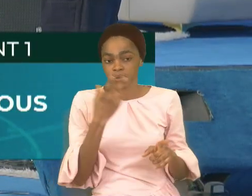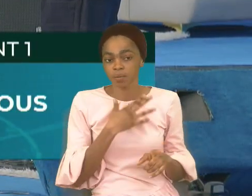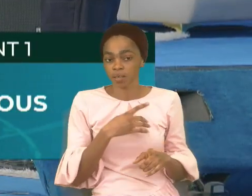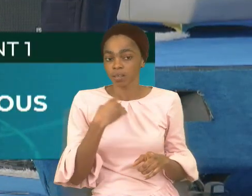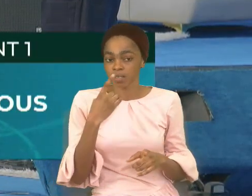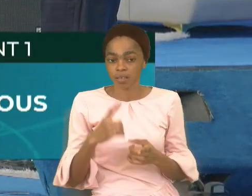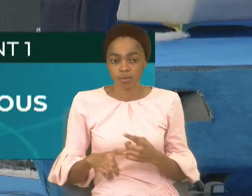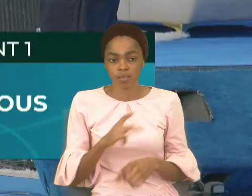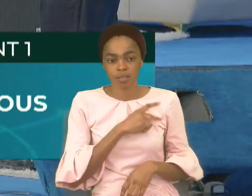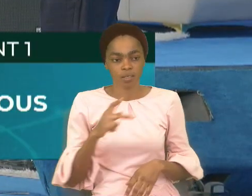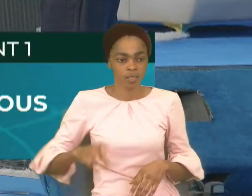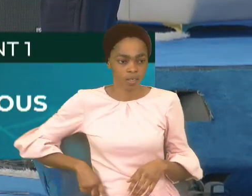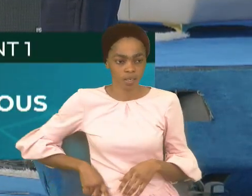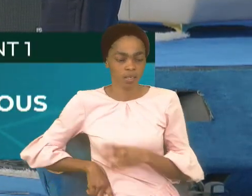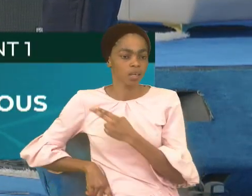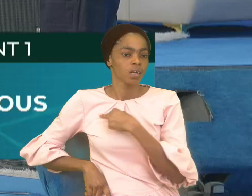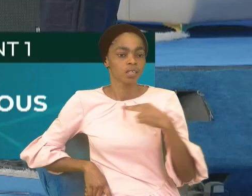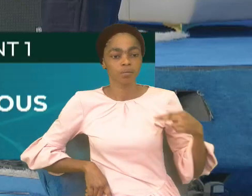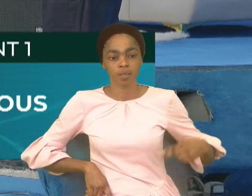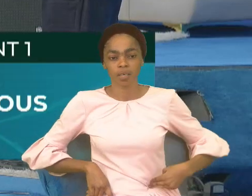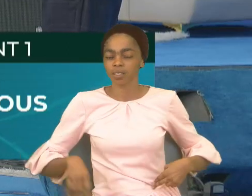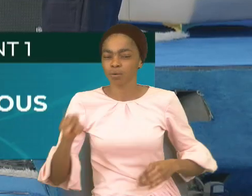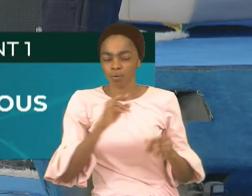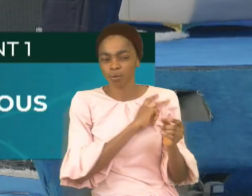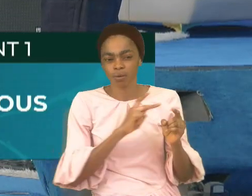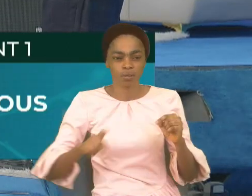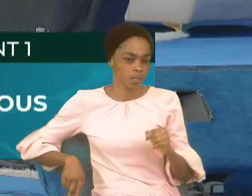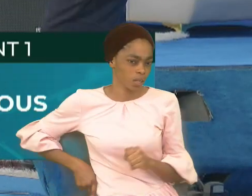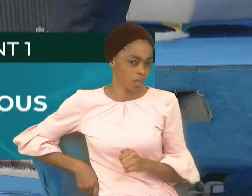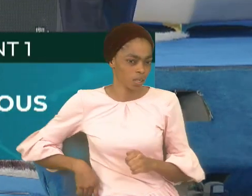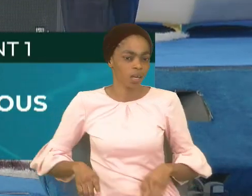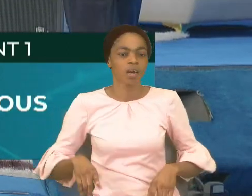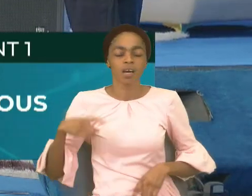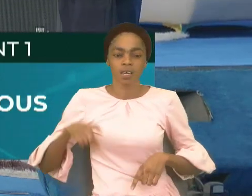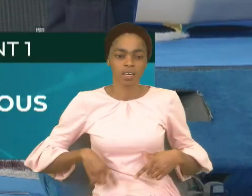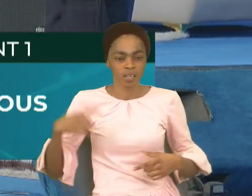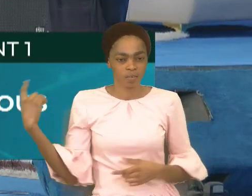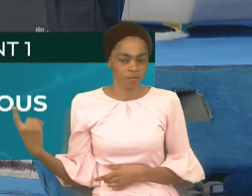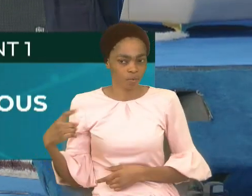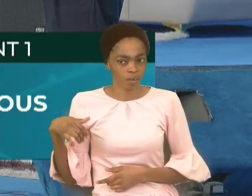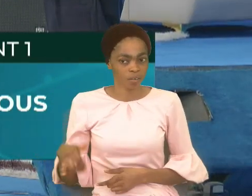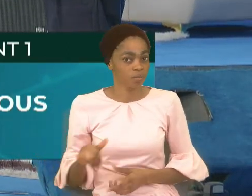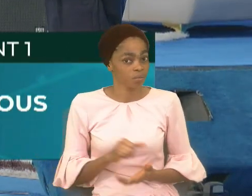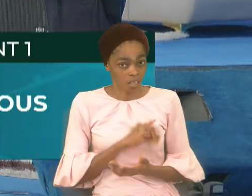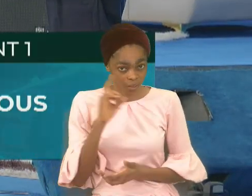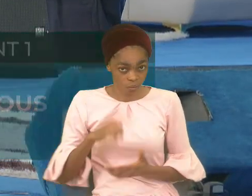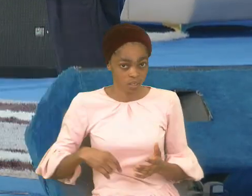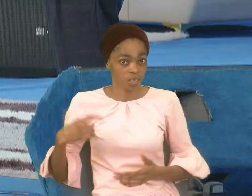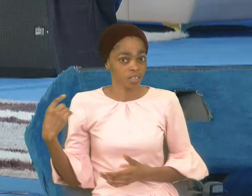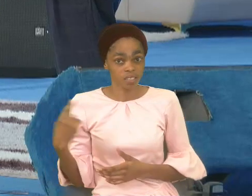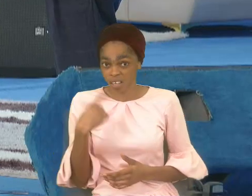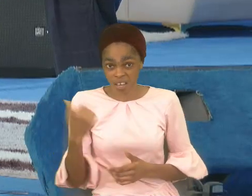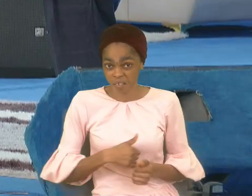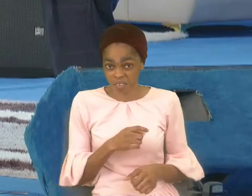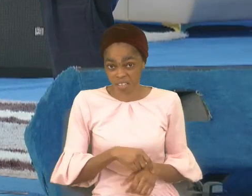king, live forever. That's what they always say, but sinners don't live forever here on earth,